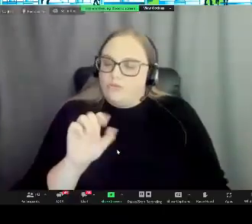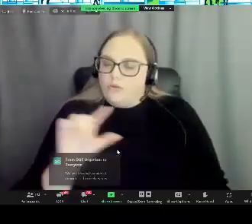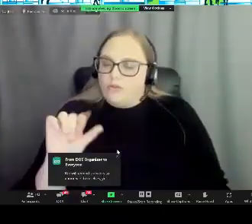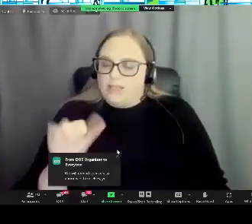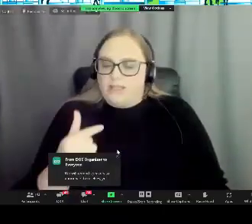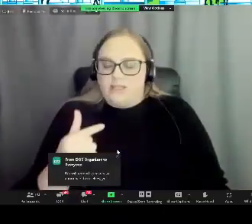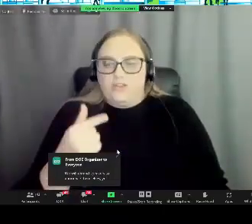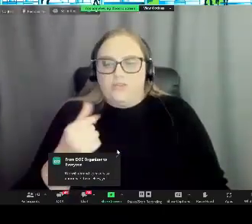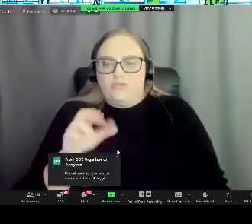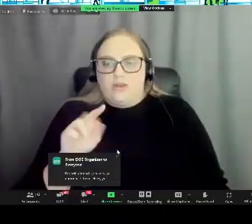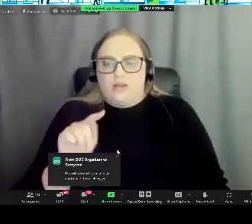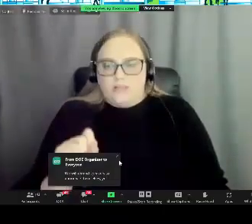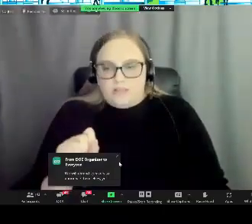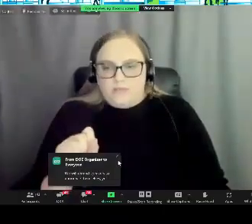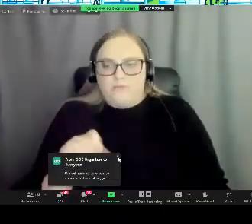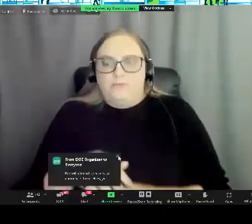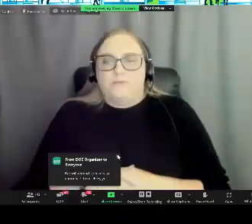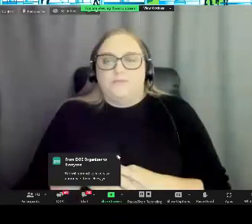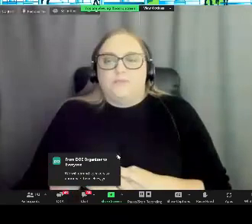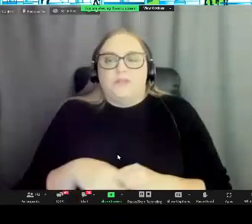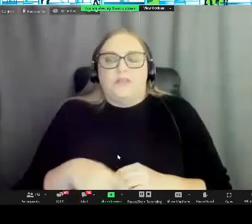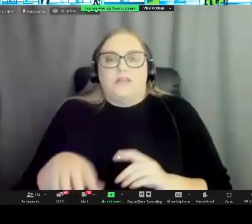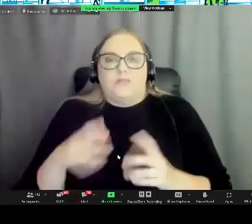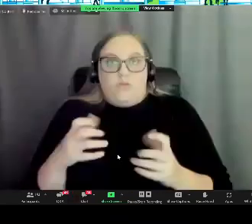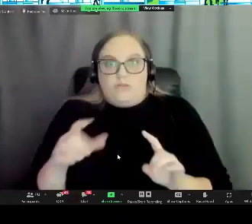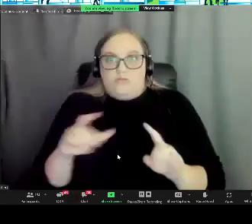and the community is getting the results that they want through their work.